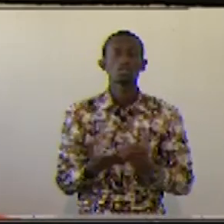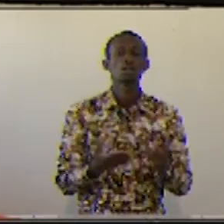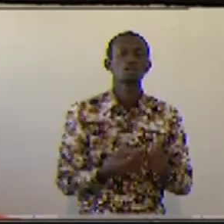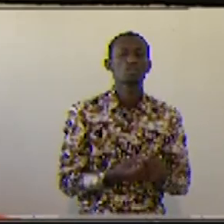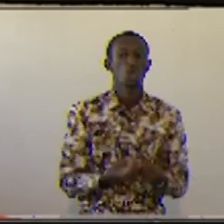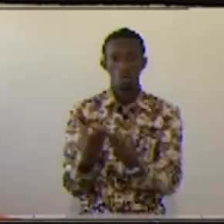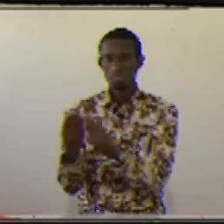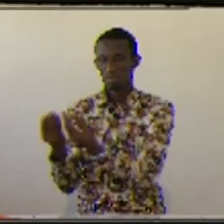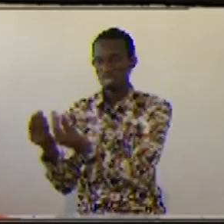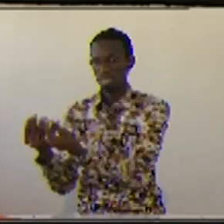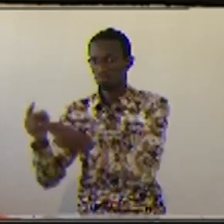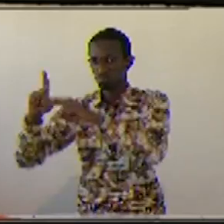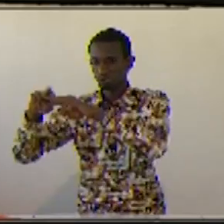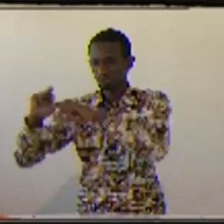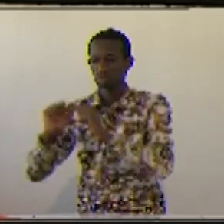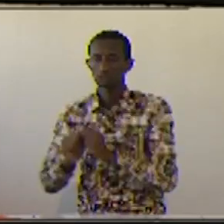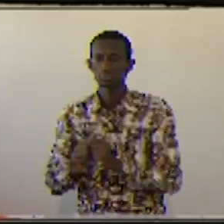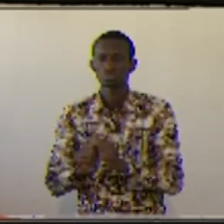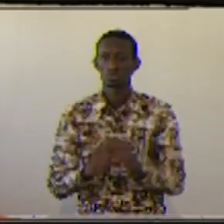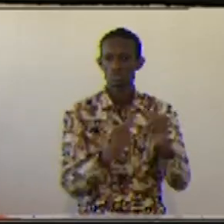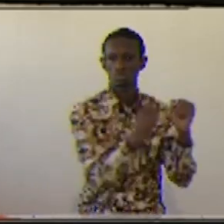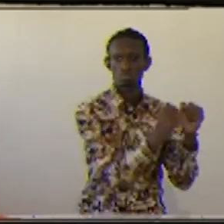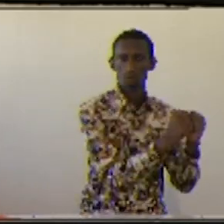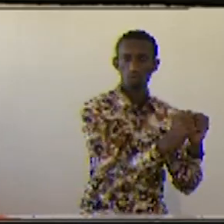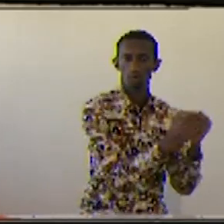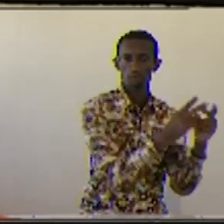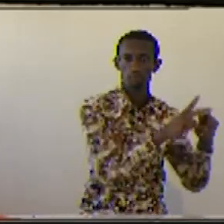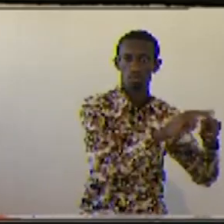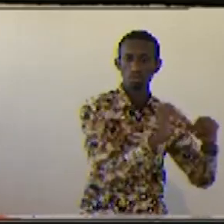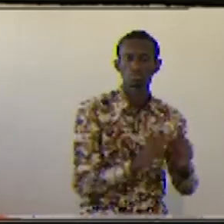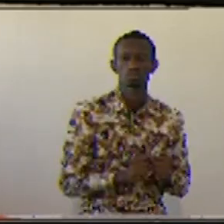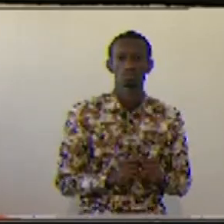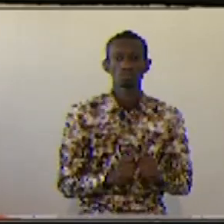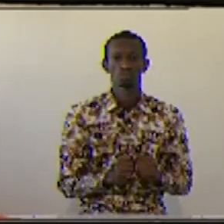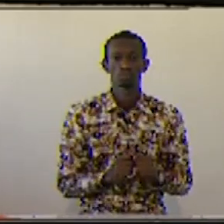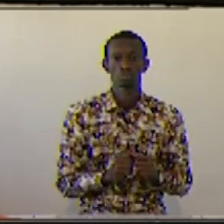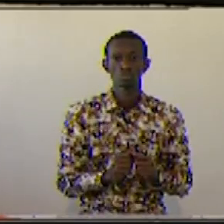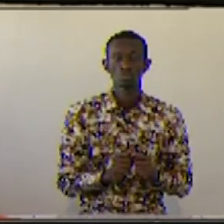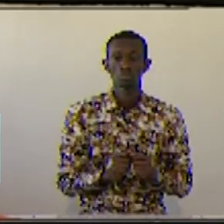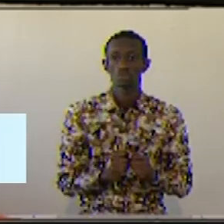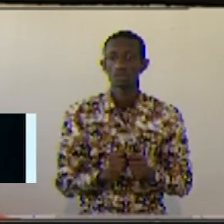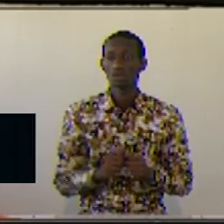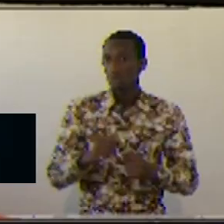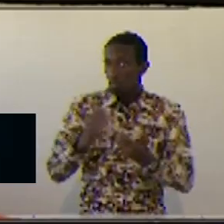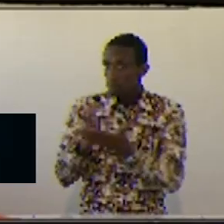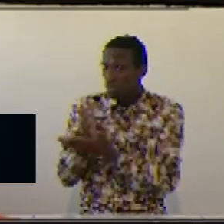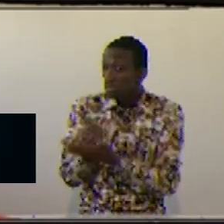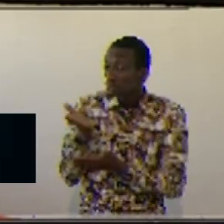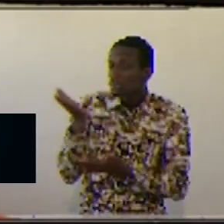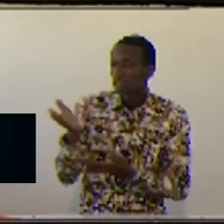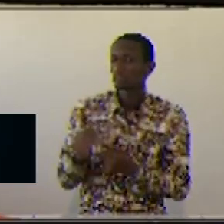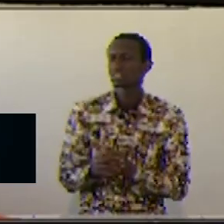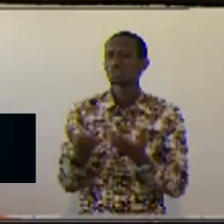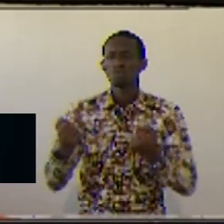salts. And because of that, we have different methods of preparing those salts.